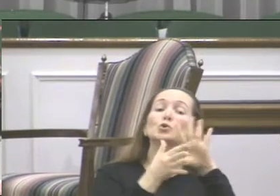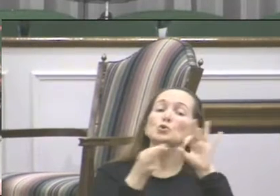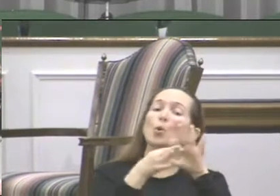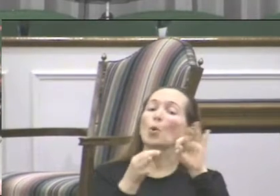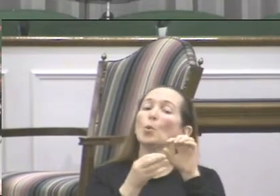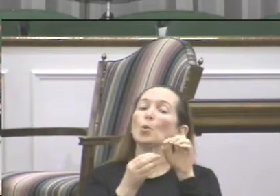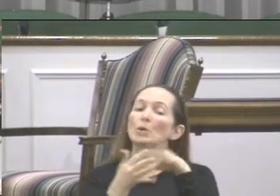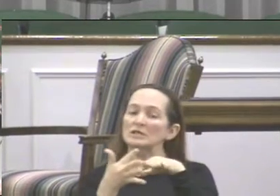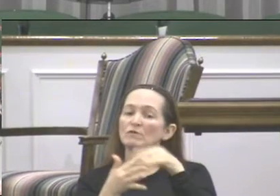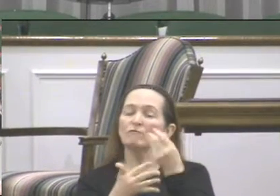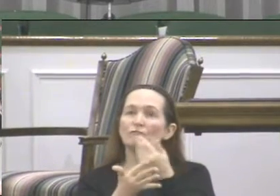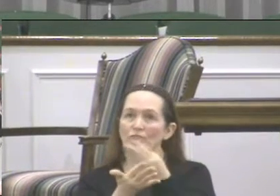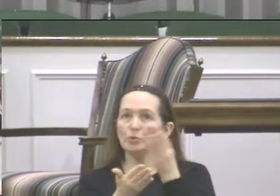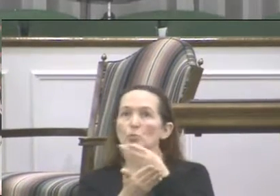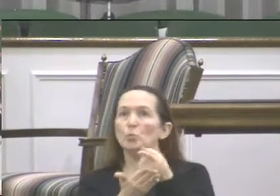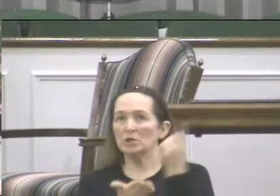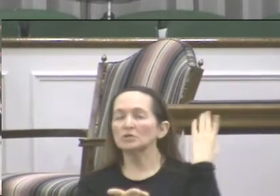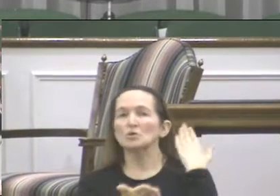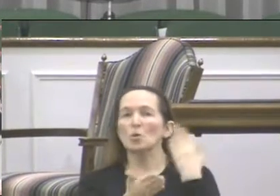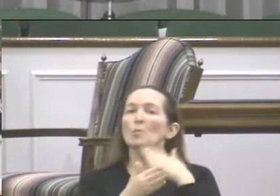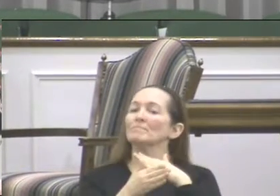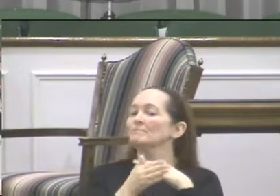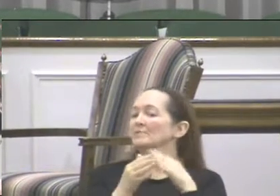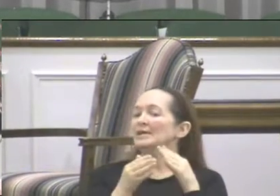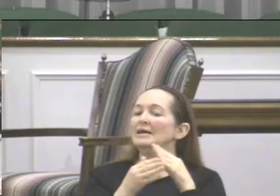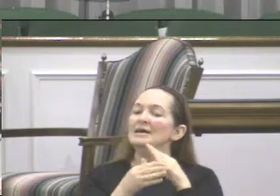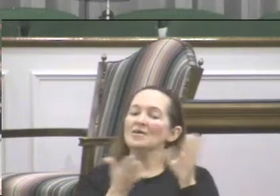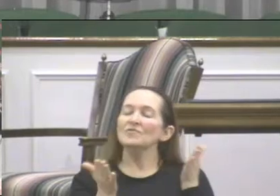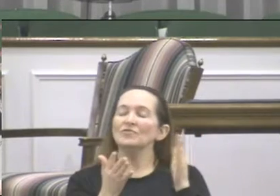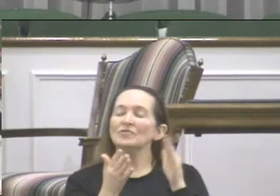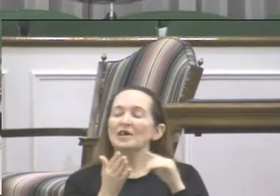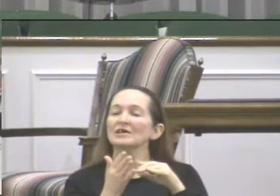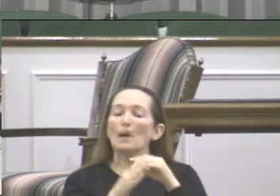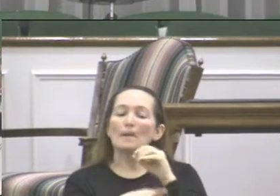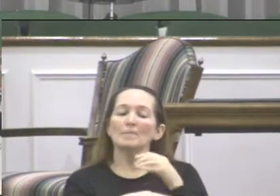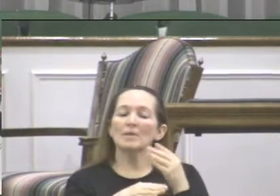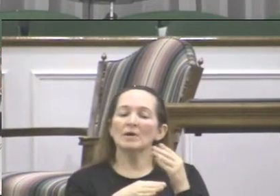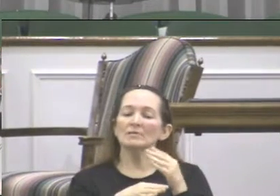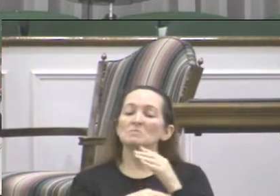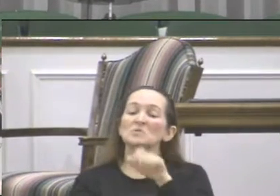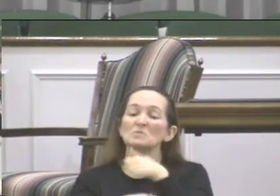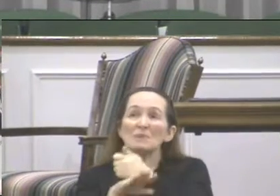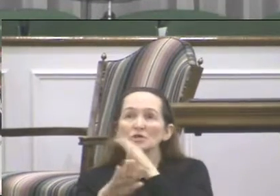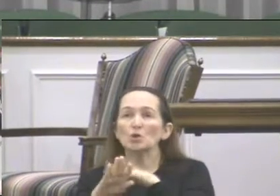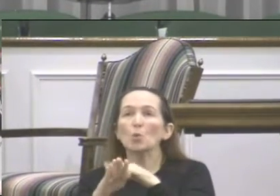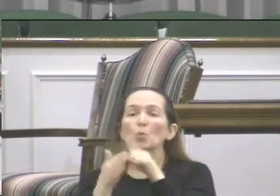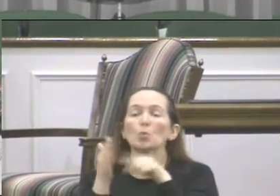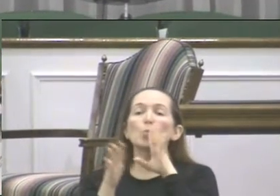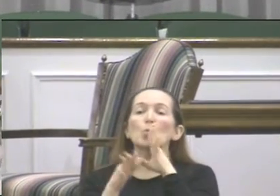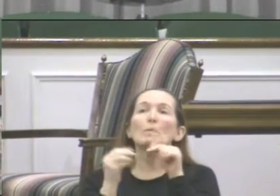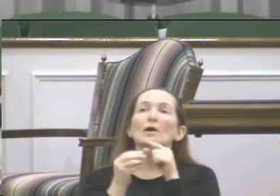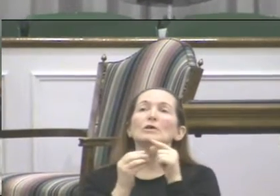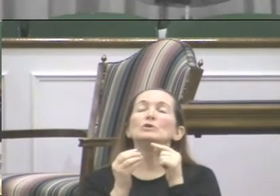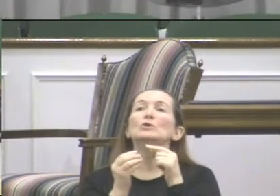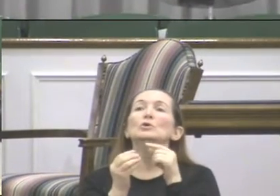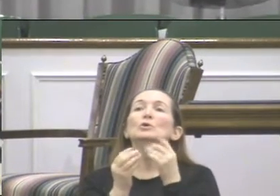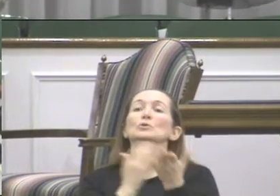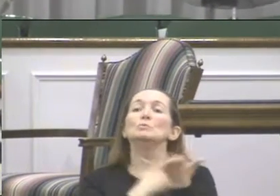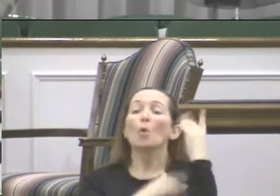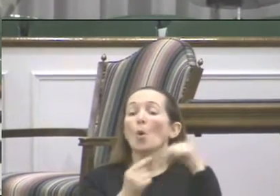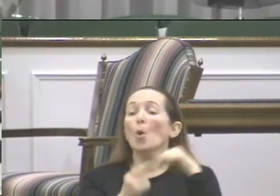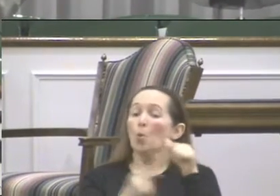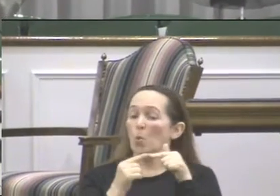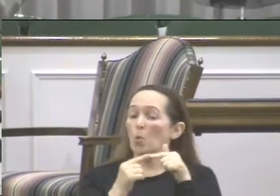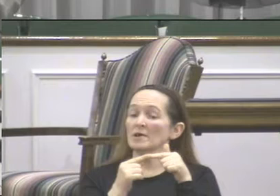the stage for what we're looking at this morning. See, when the edict for the eradication of